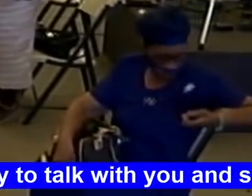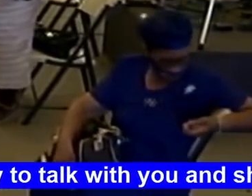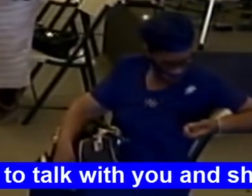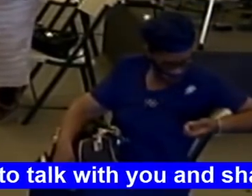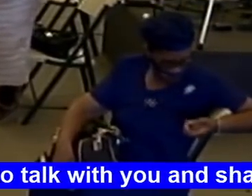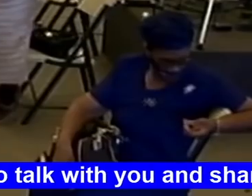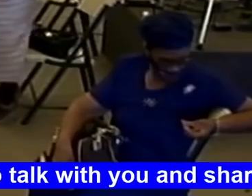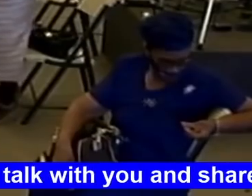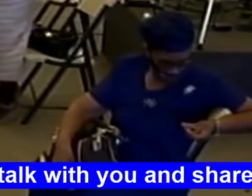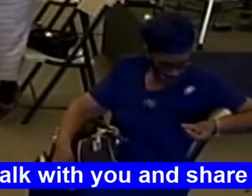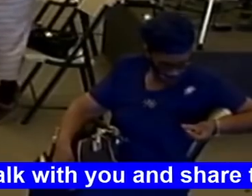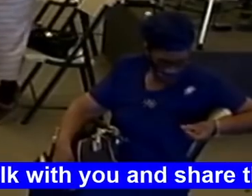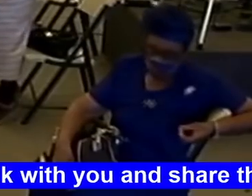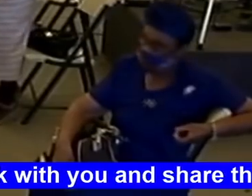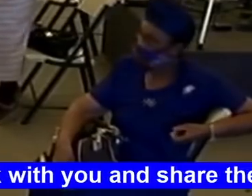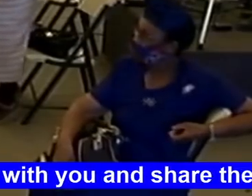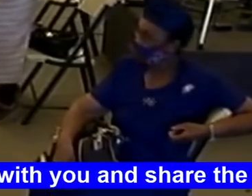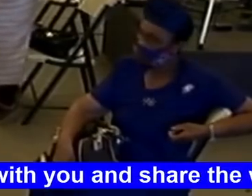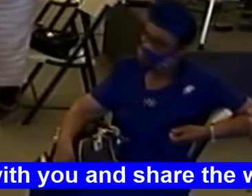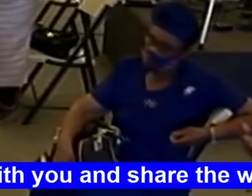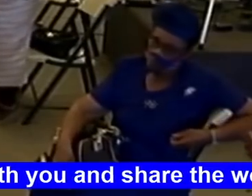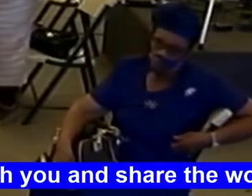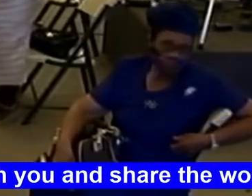pray. Praise God. If you're here today